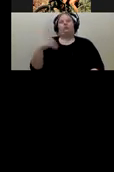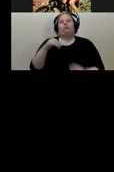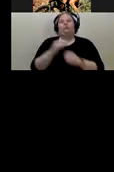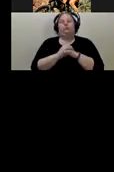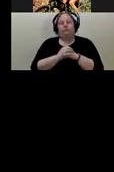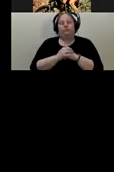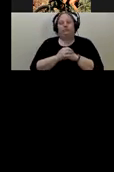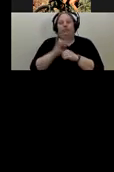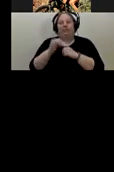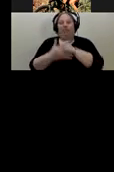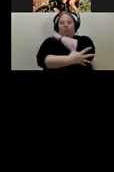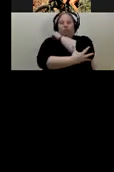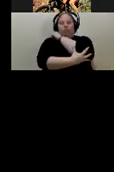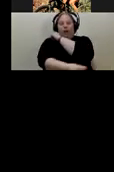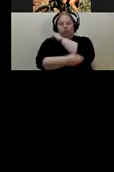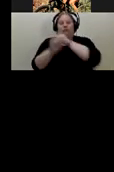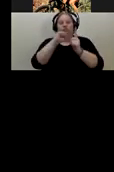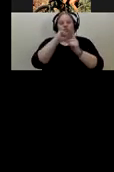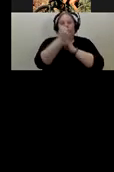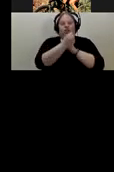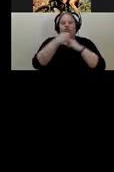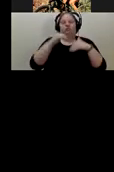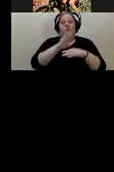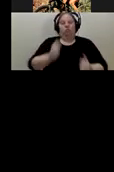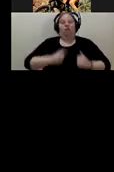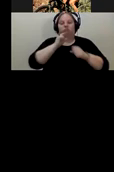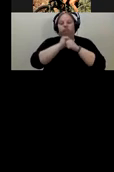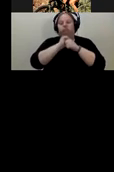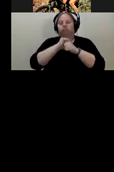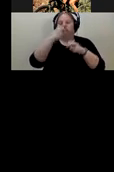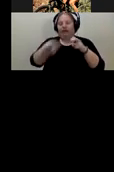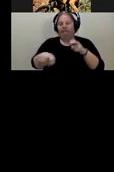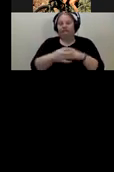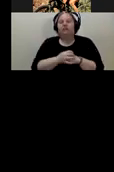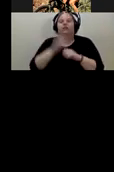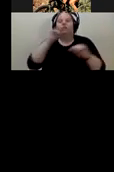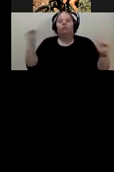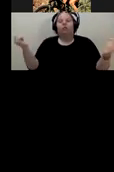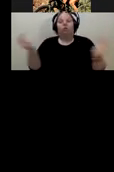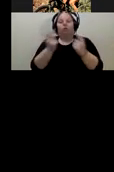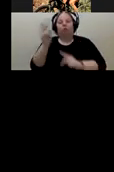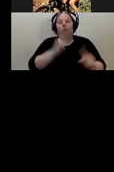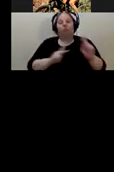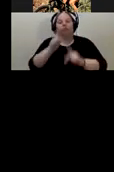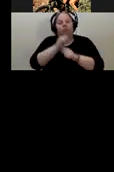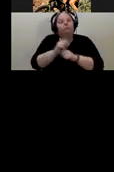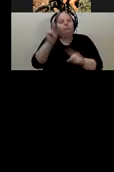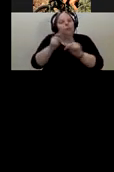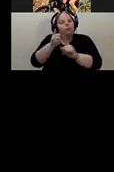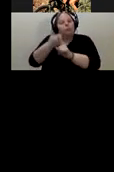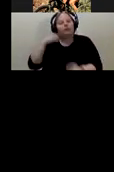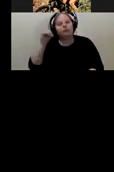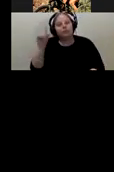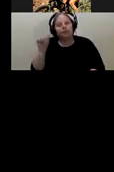the poverty line, right? And how difficult that is. So for all of us, and then of course, there's people with disabilities